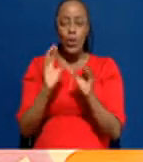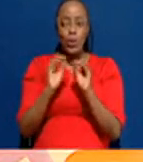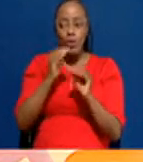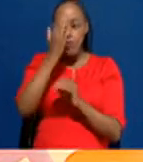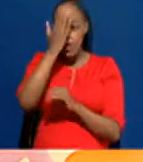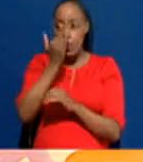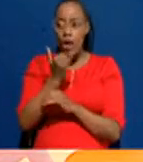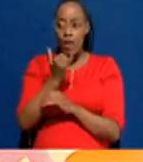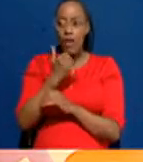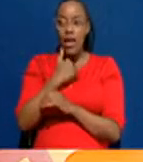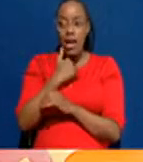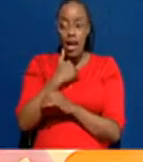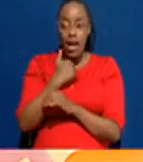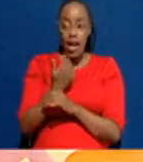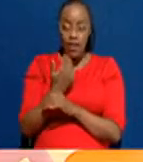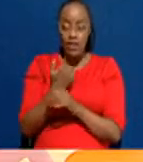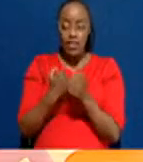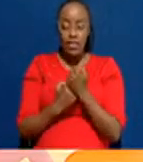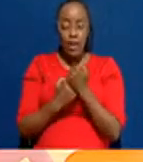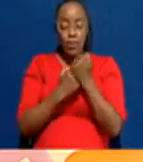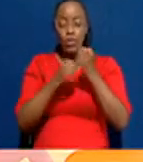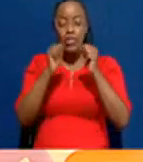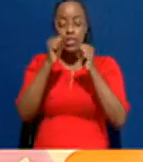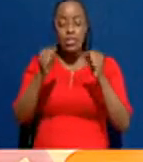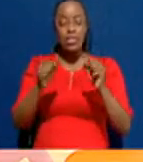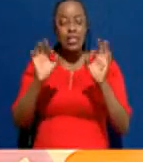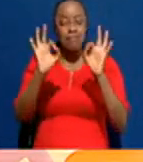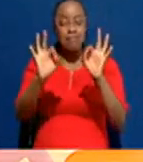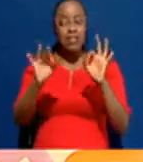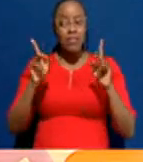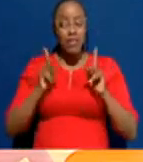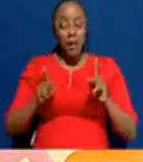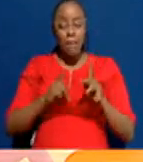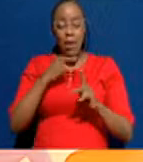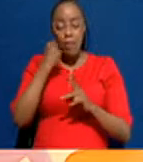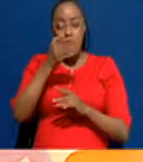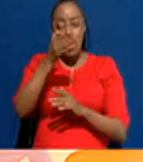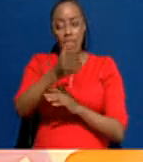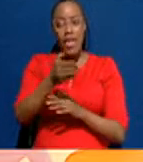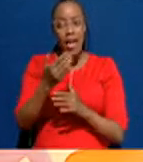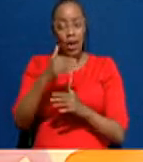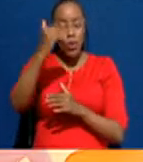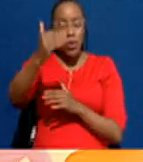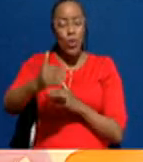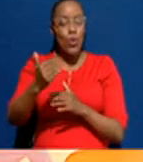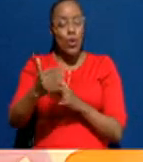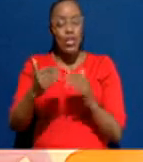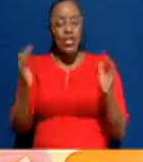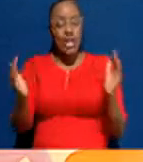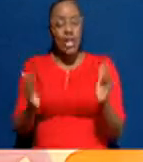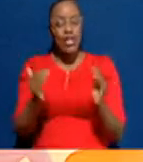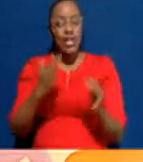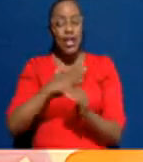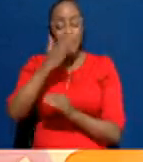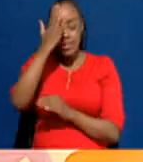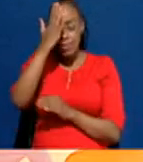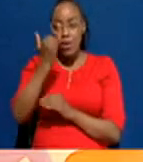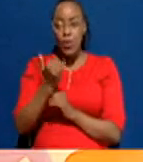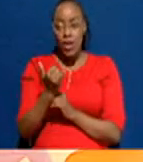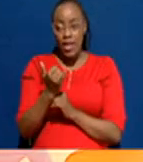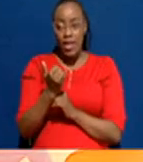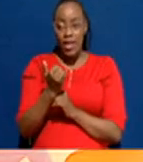because nilikuwa na supporting system. So watu wenye niko nao walini support sana since